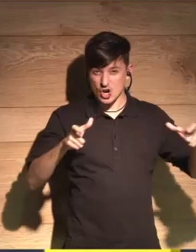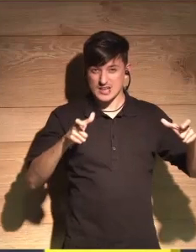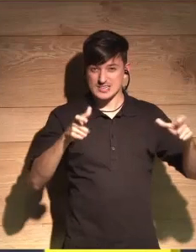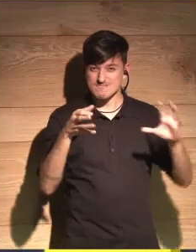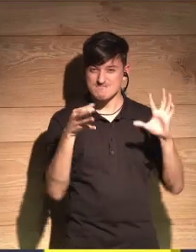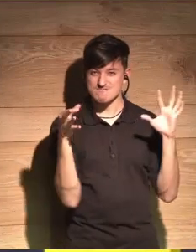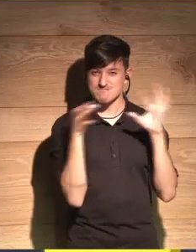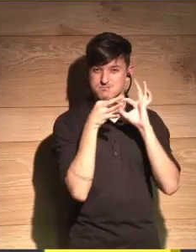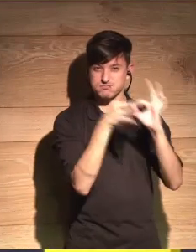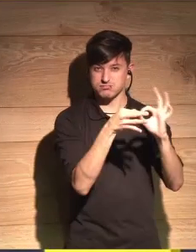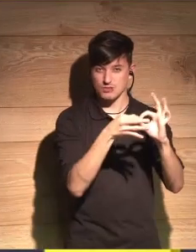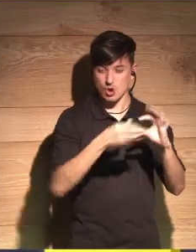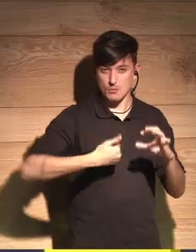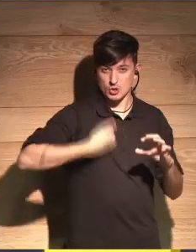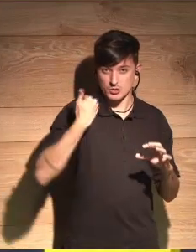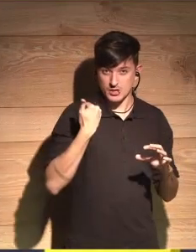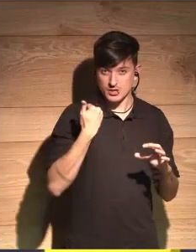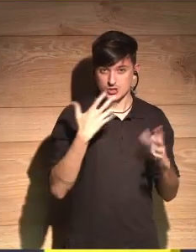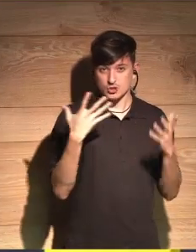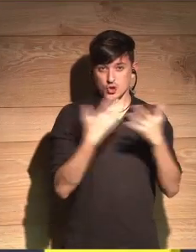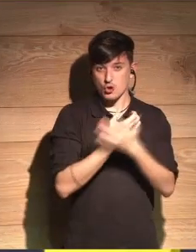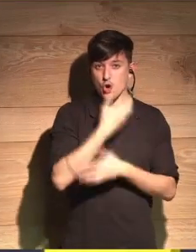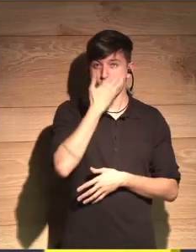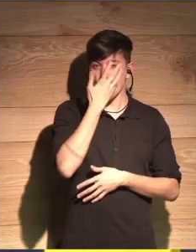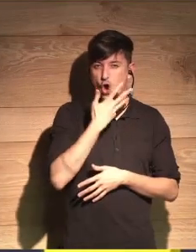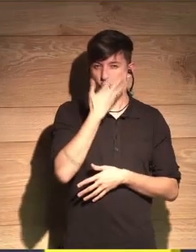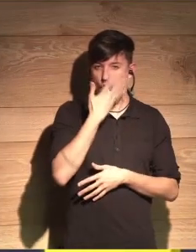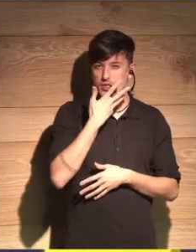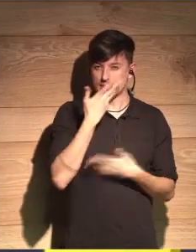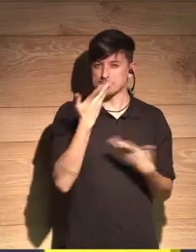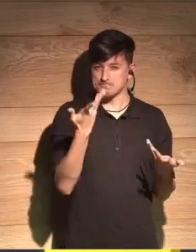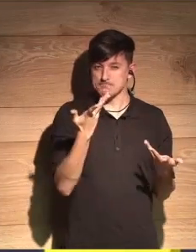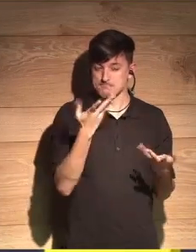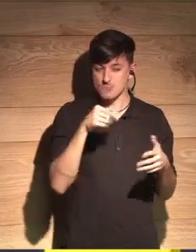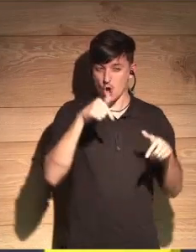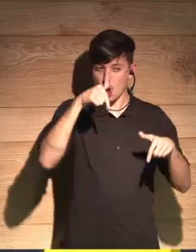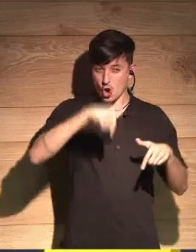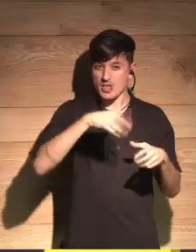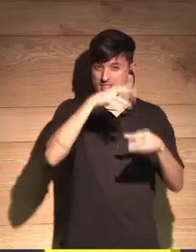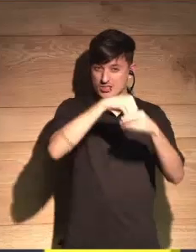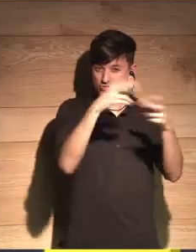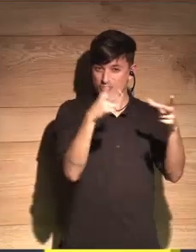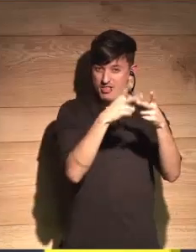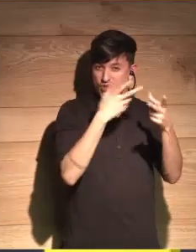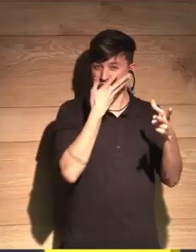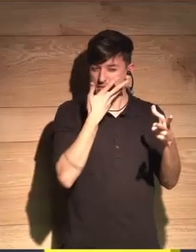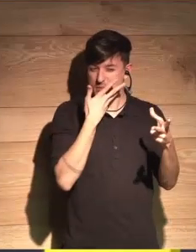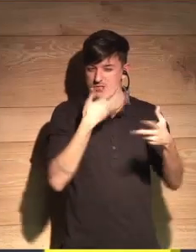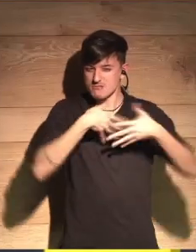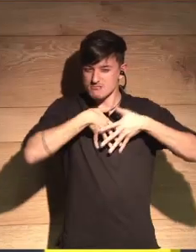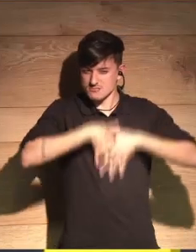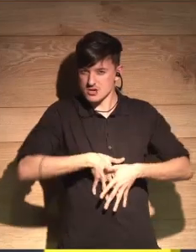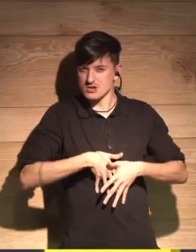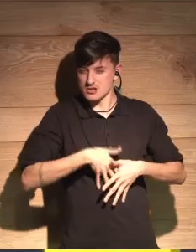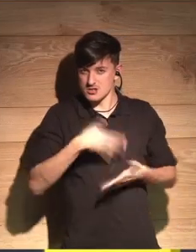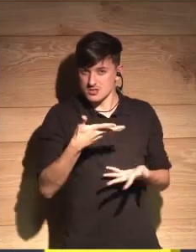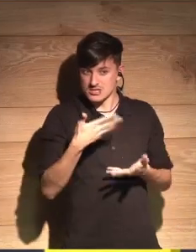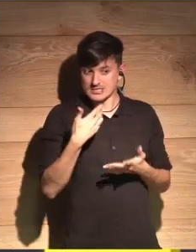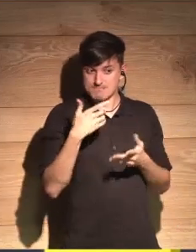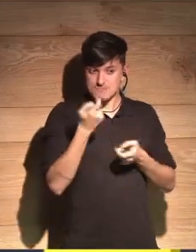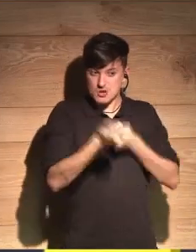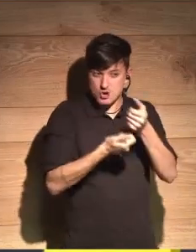left behind or disconnected from these opportunities. Nobody will be distant from the enormous amount of knowledge that is